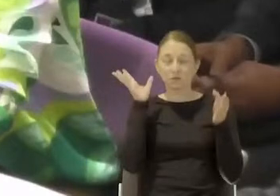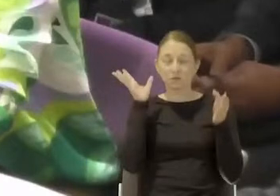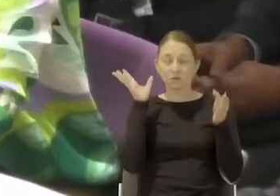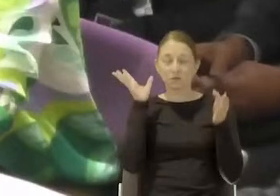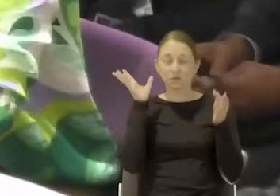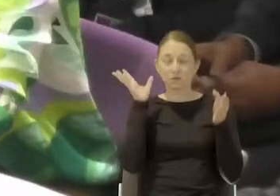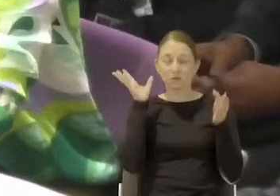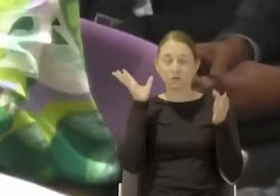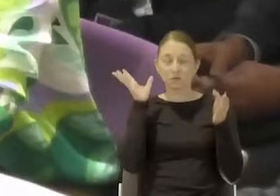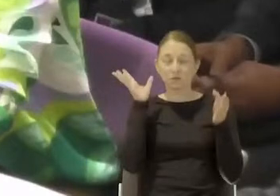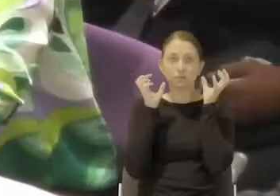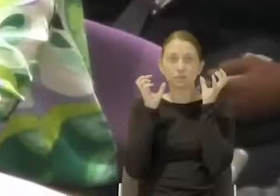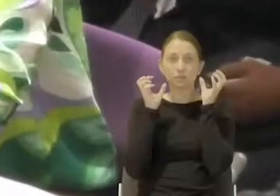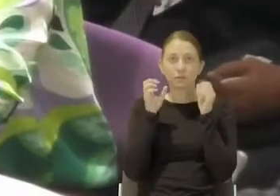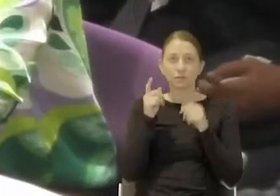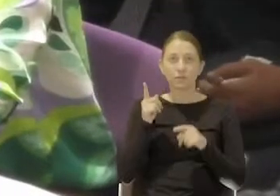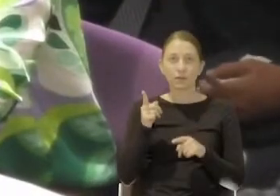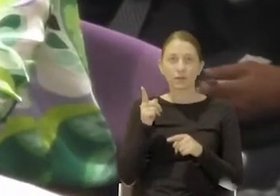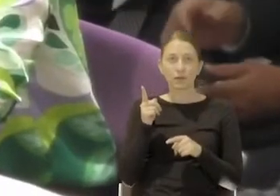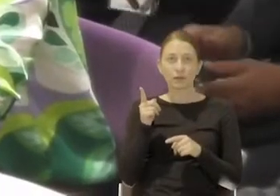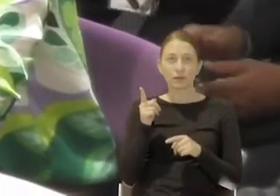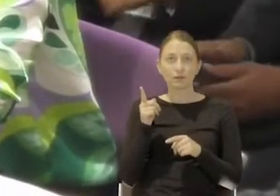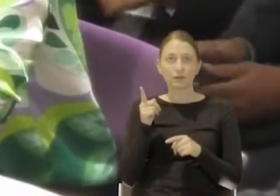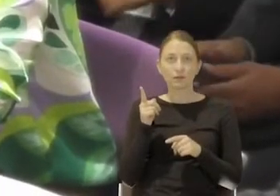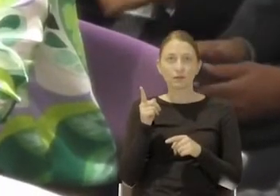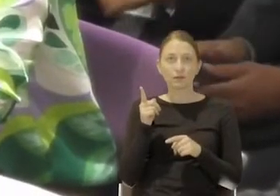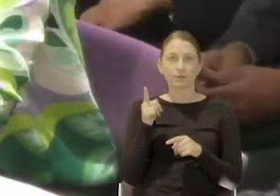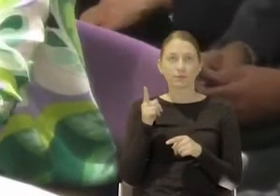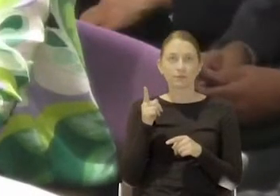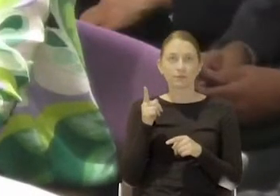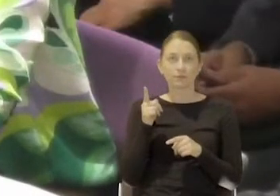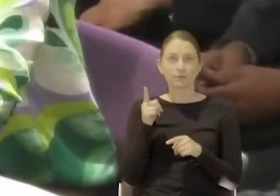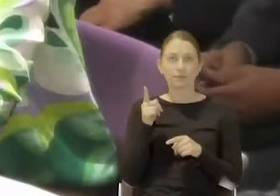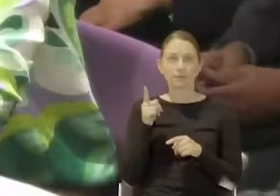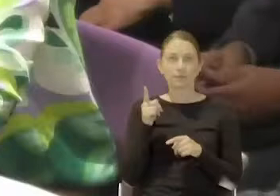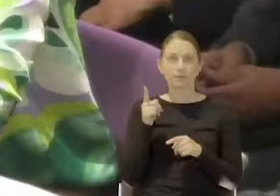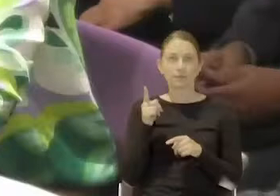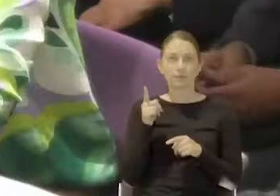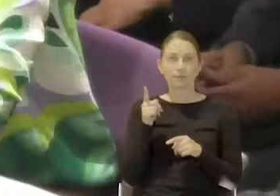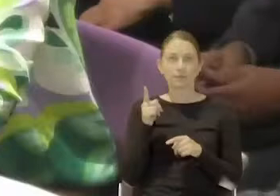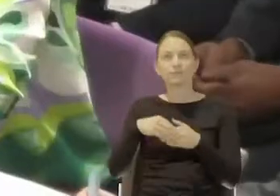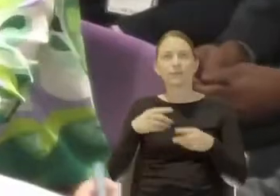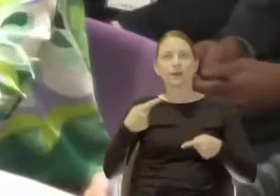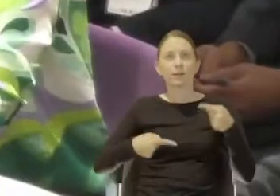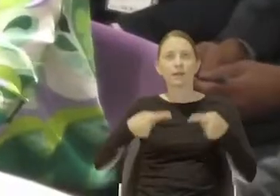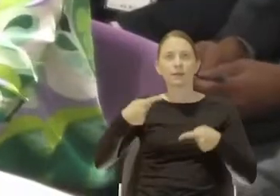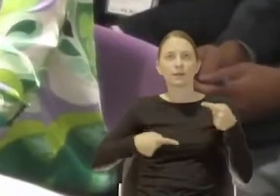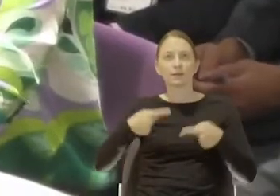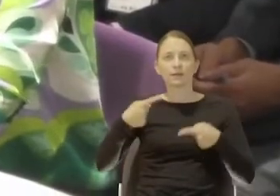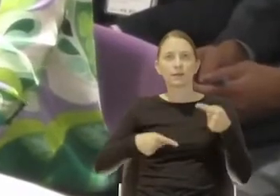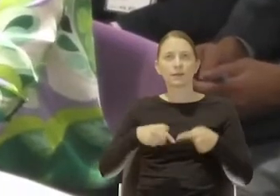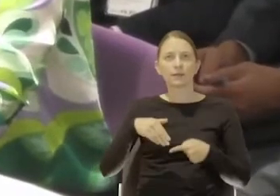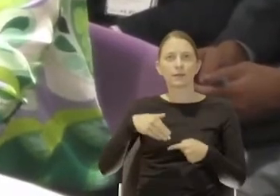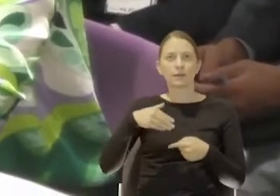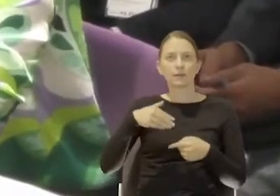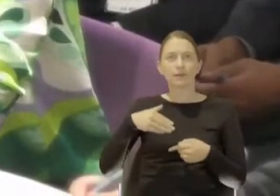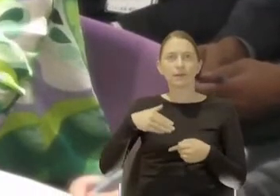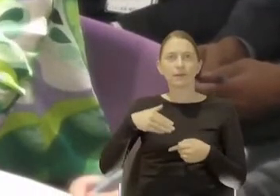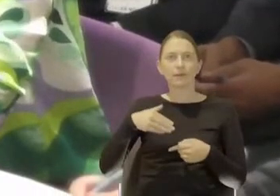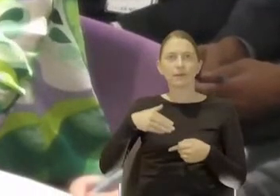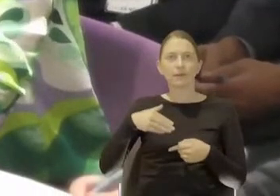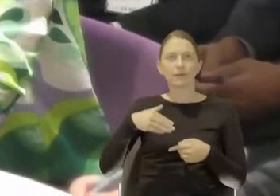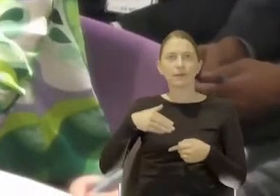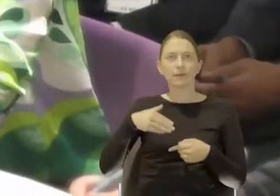Urban Policy and how they're working on a slum upgrade project in 3 of the cities. We've heard from El Salvador